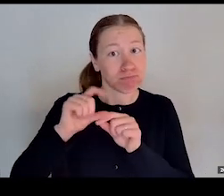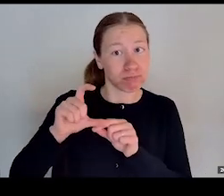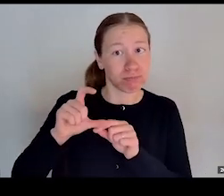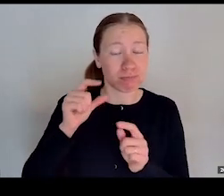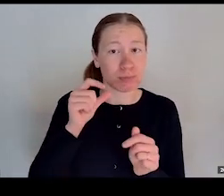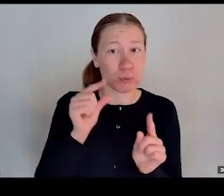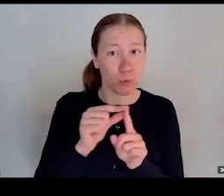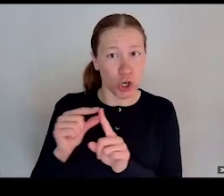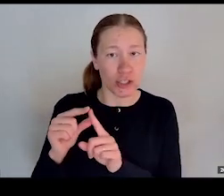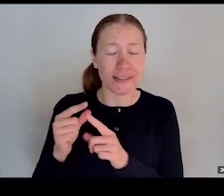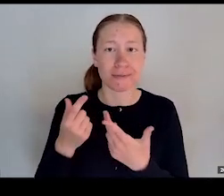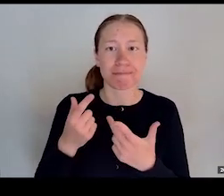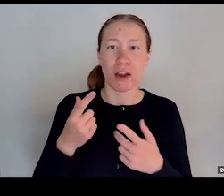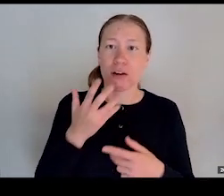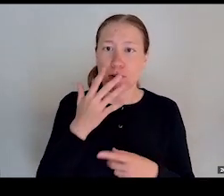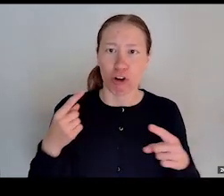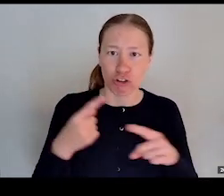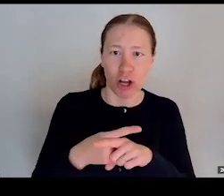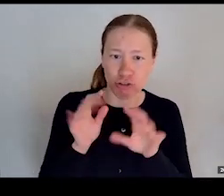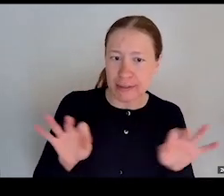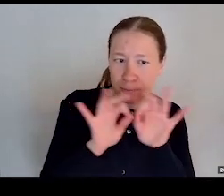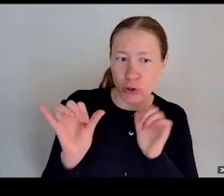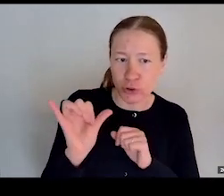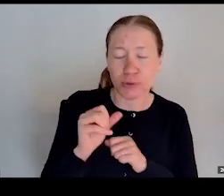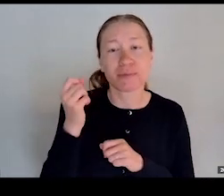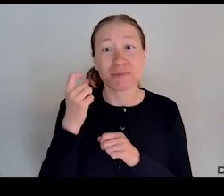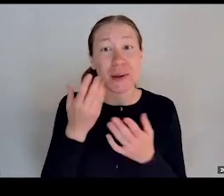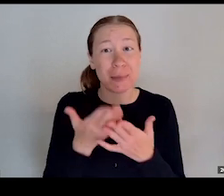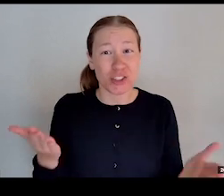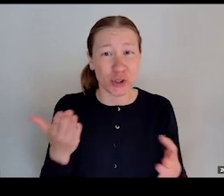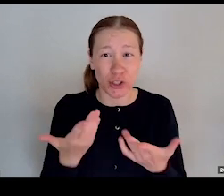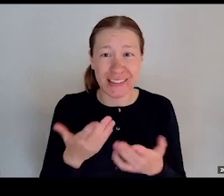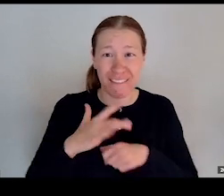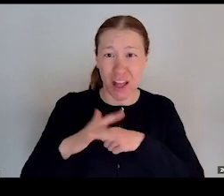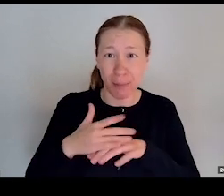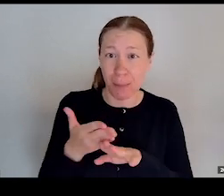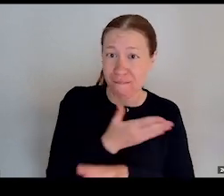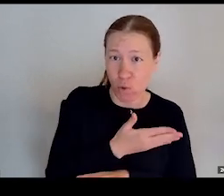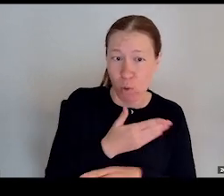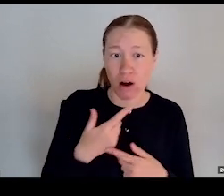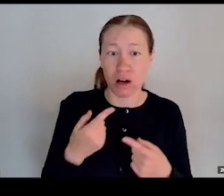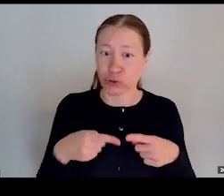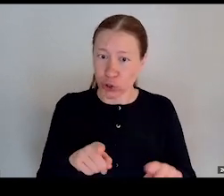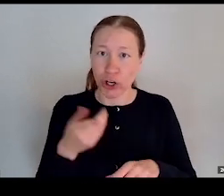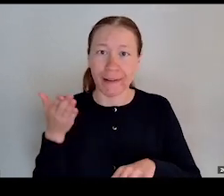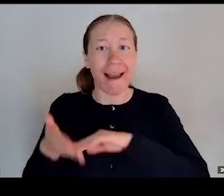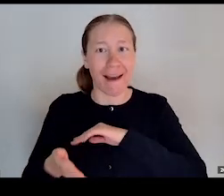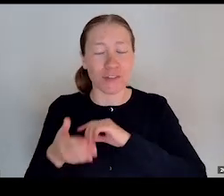sure that we do have materials available before the event for people to review in advance, during, and after to